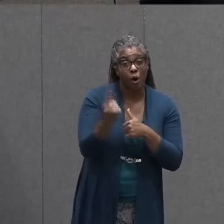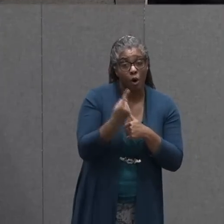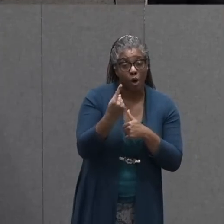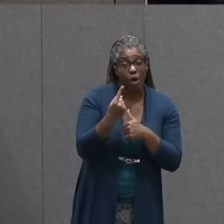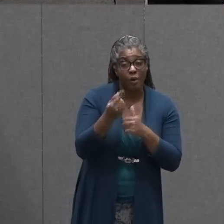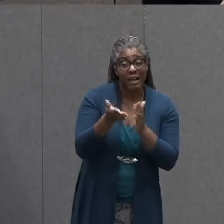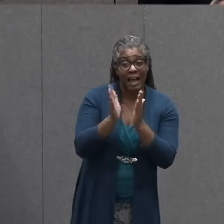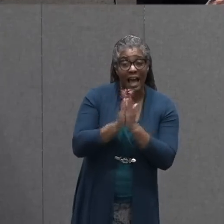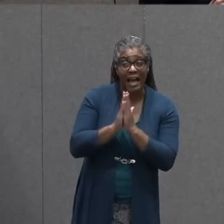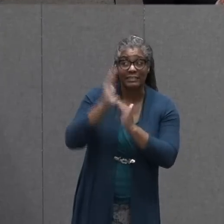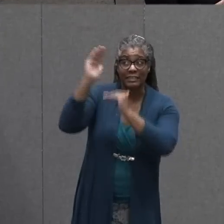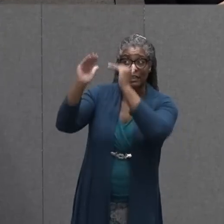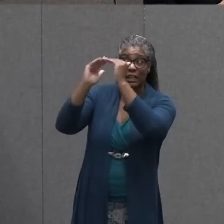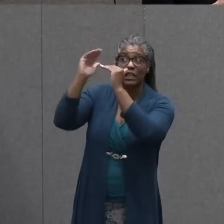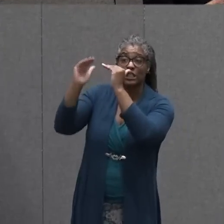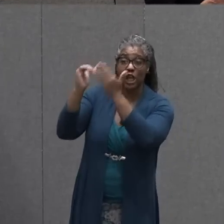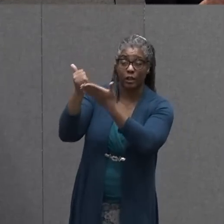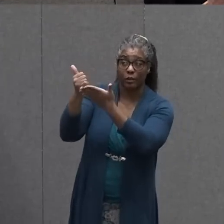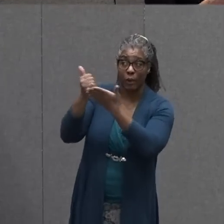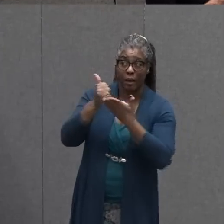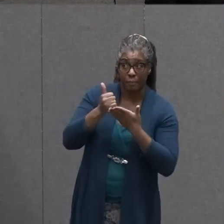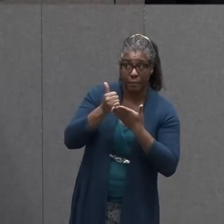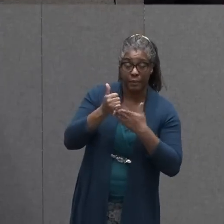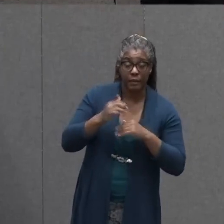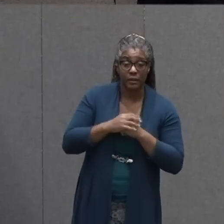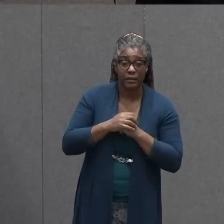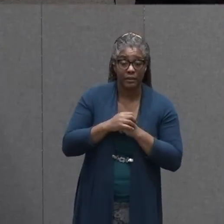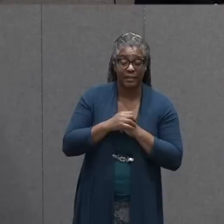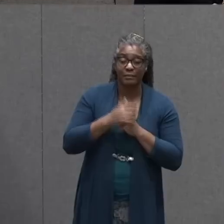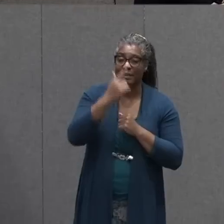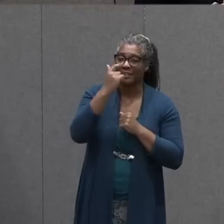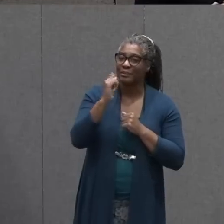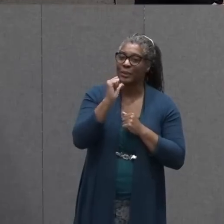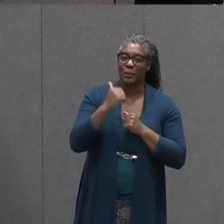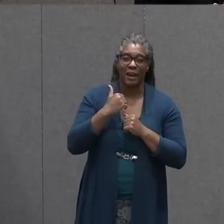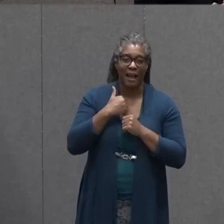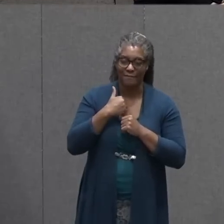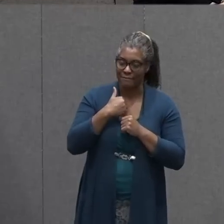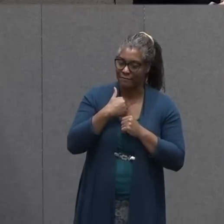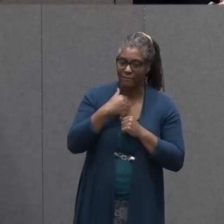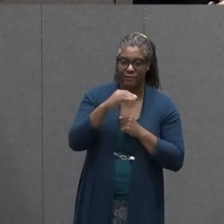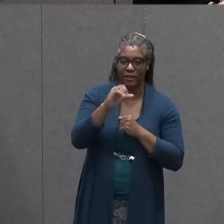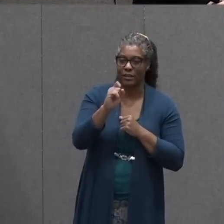sake, and since we don't have an oven or a stove, we're just going to mix it